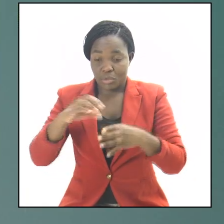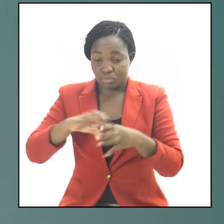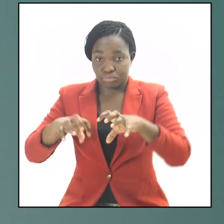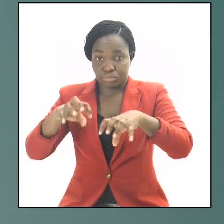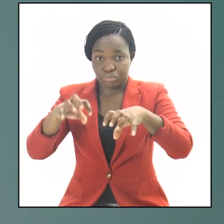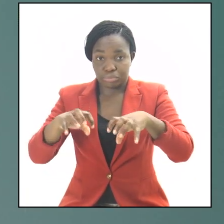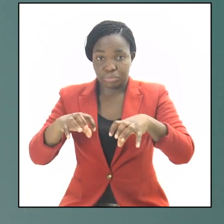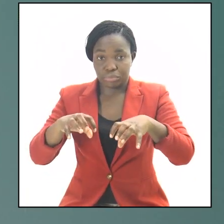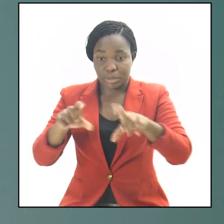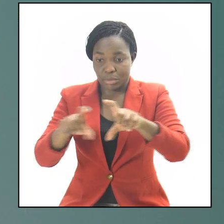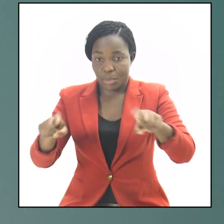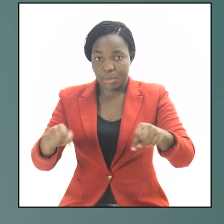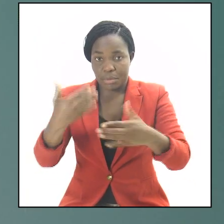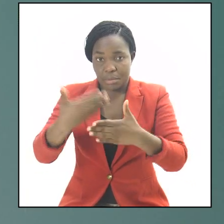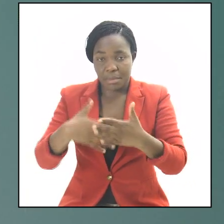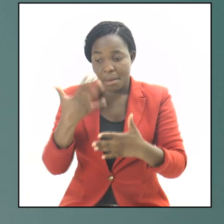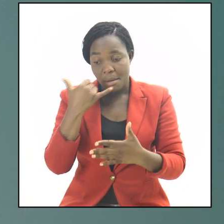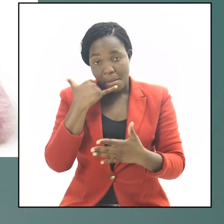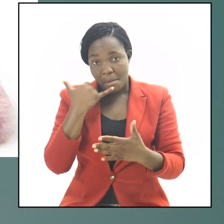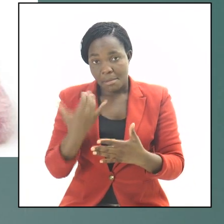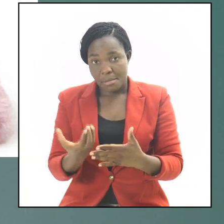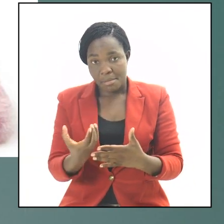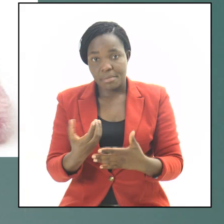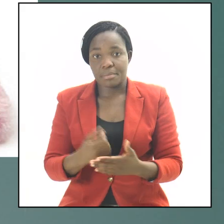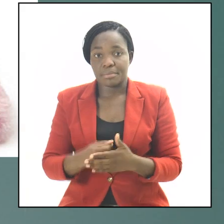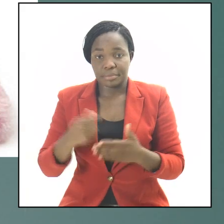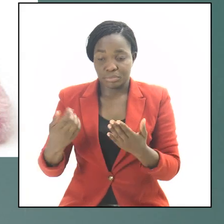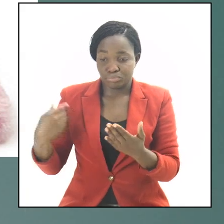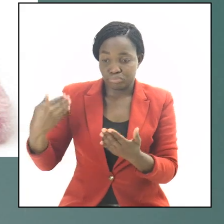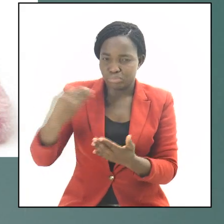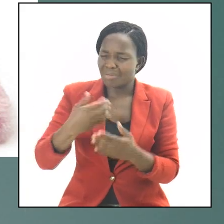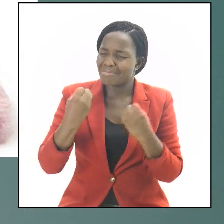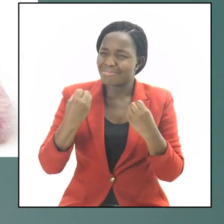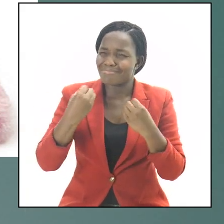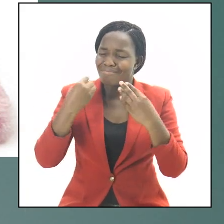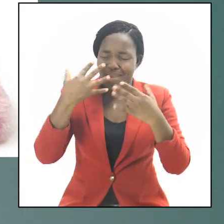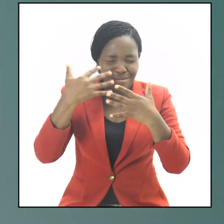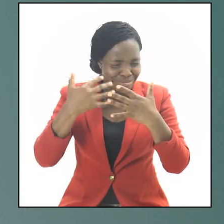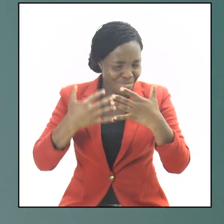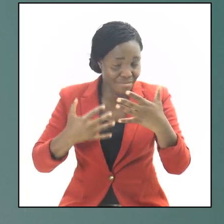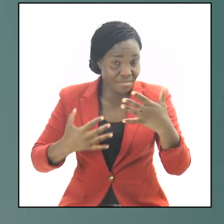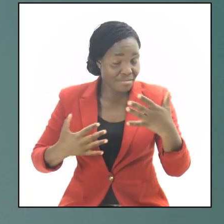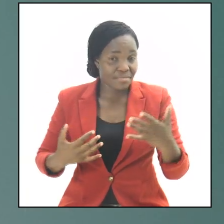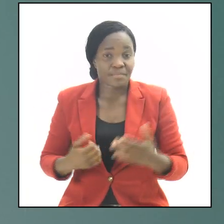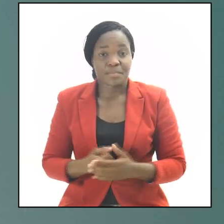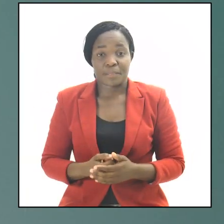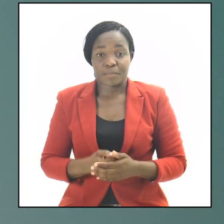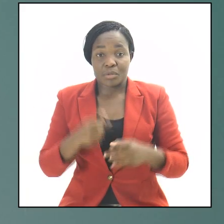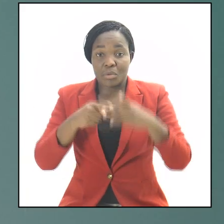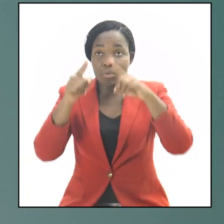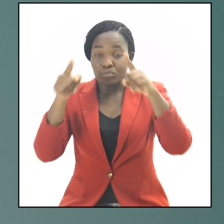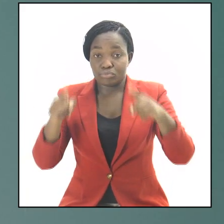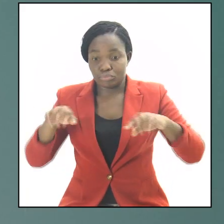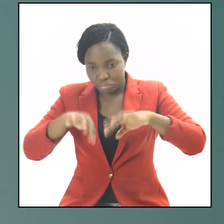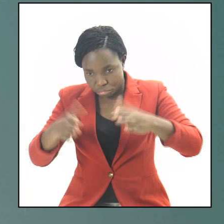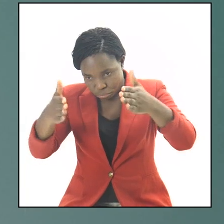and bricks, paper, a cell phone, blankets. The list is really endless. Window frames, swimming